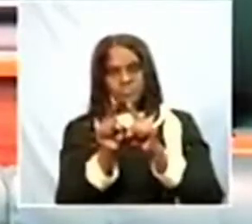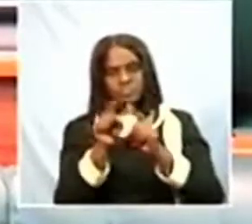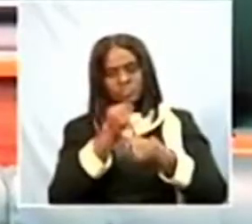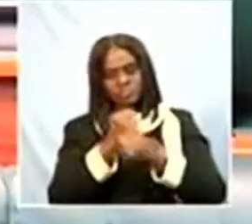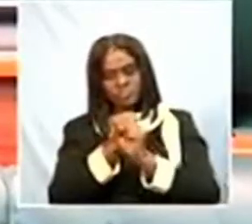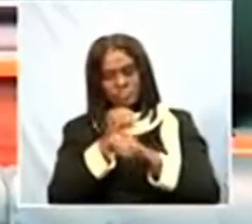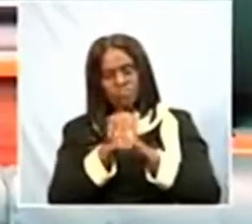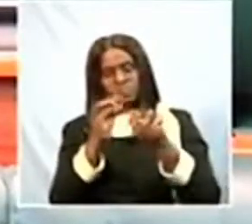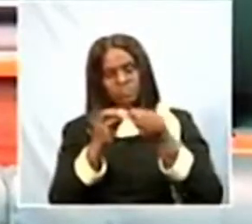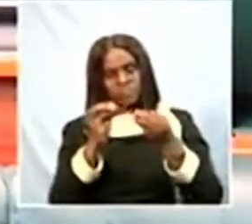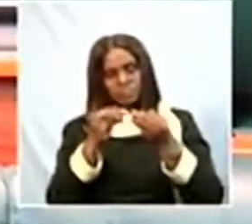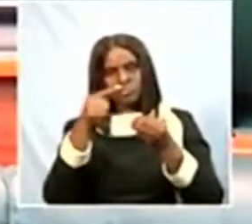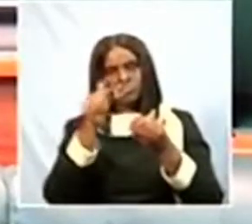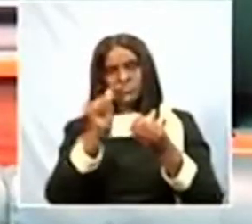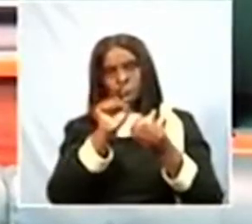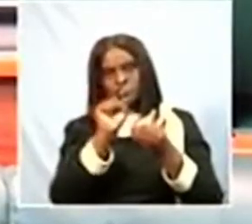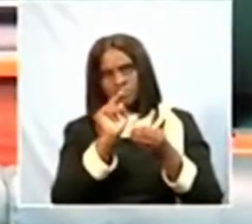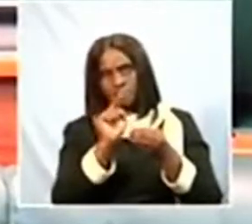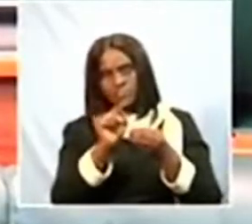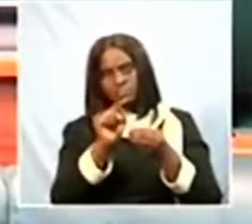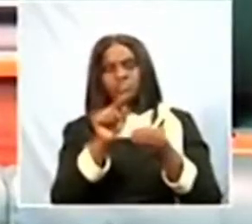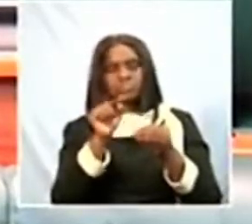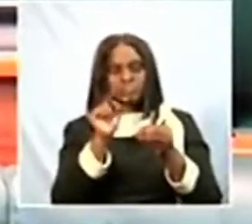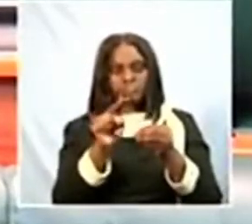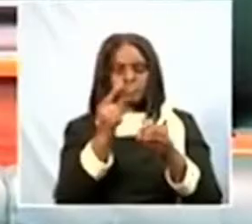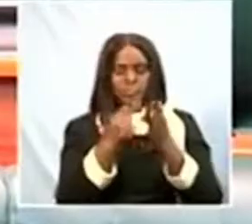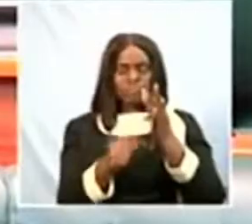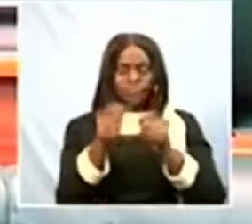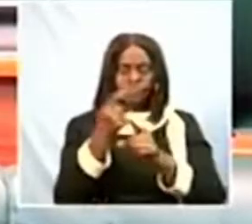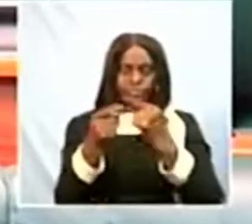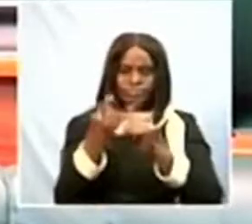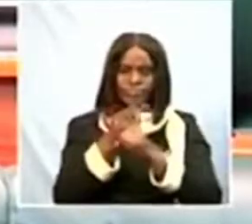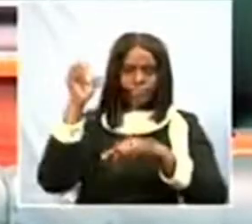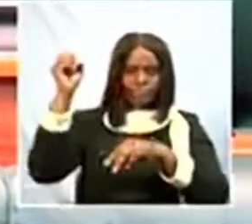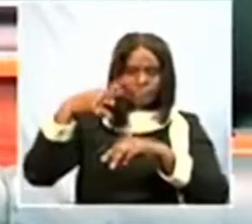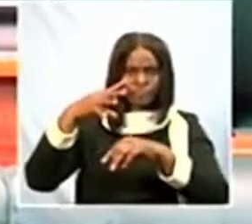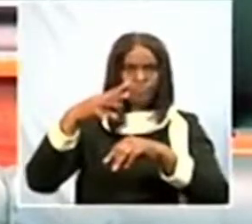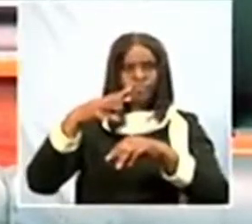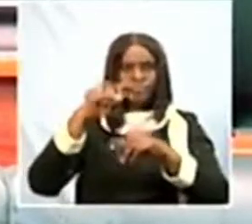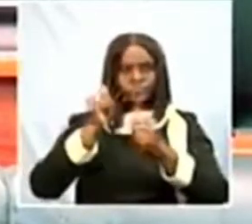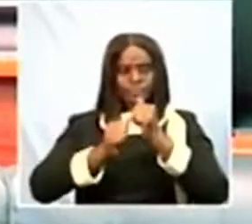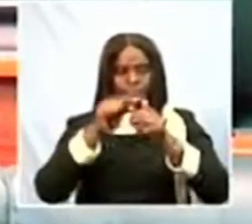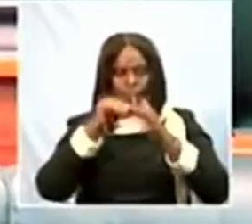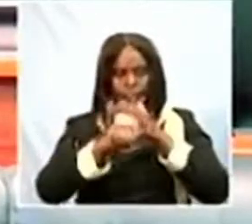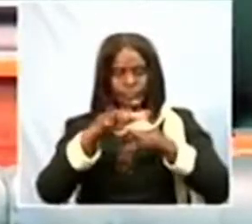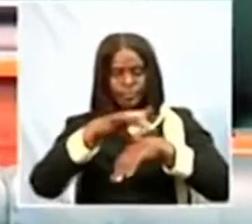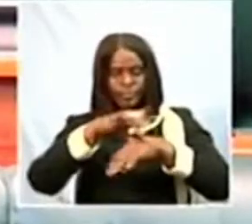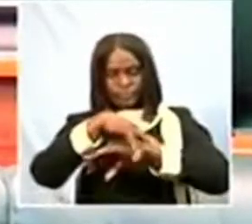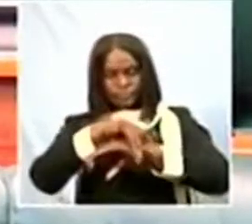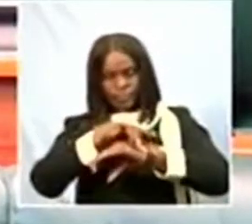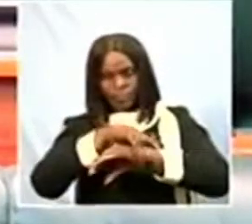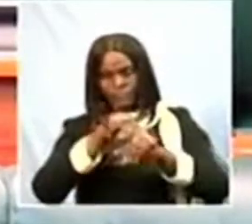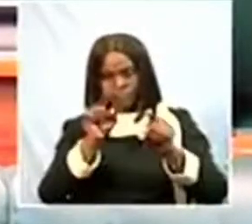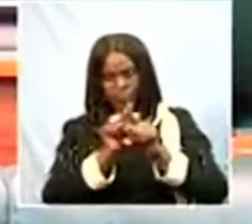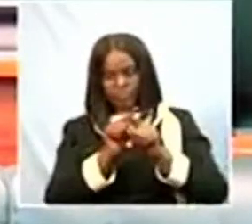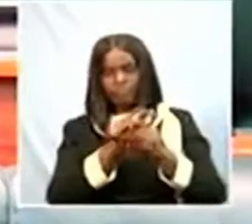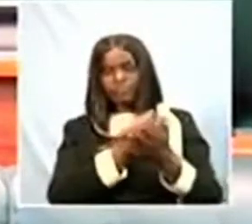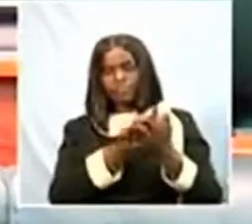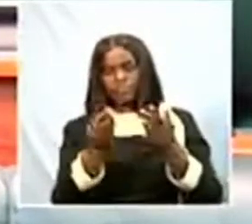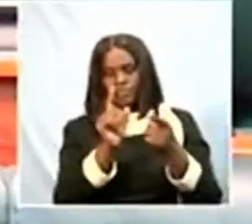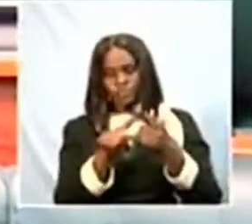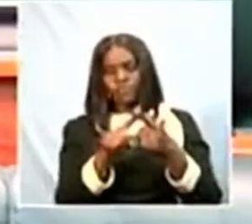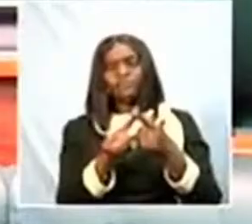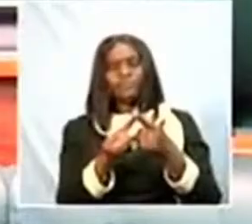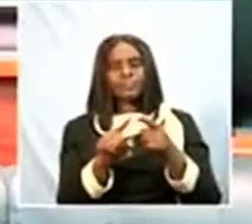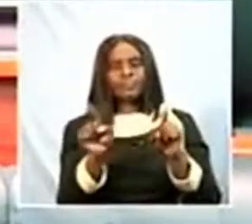causing the heat which comes from the sun to enter the earth, and they fail to